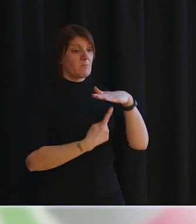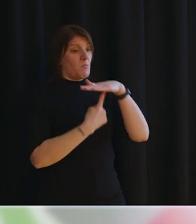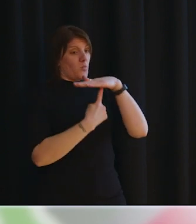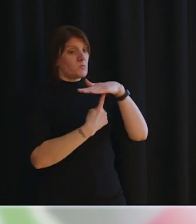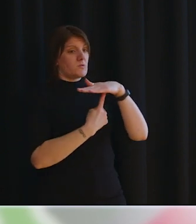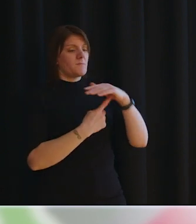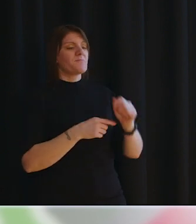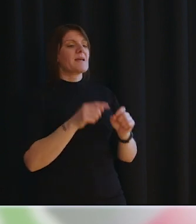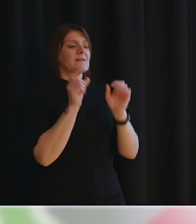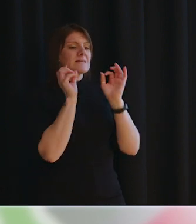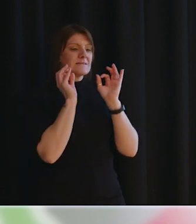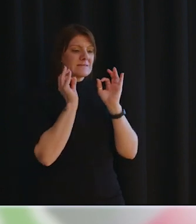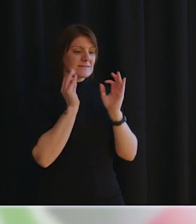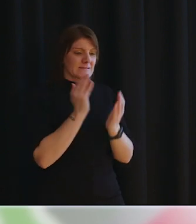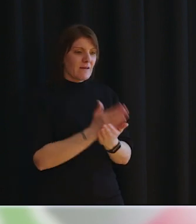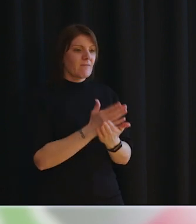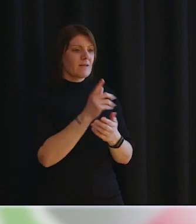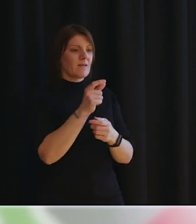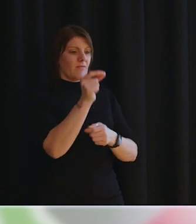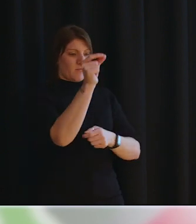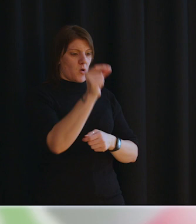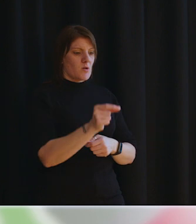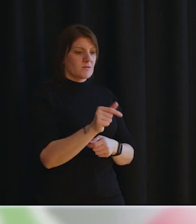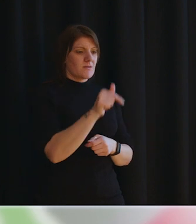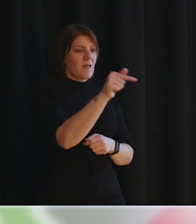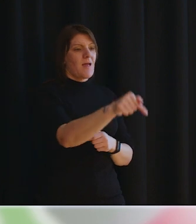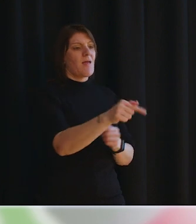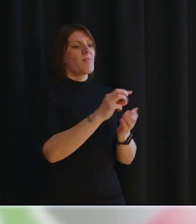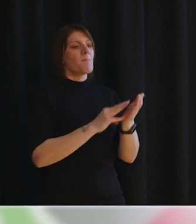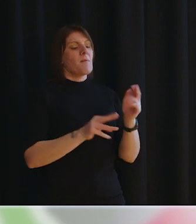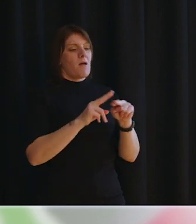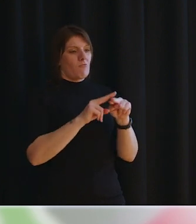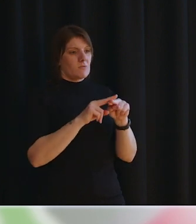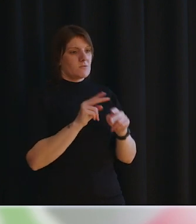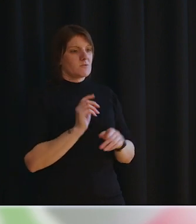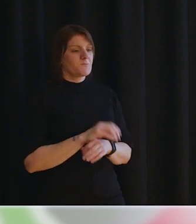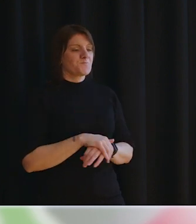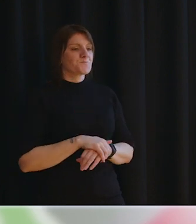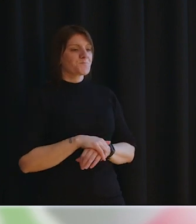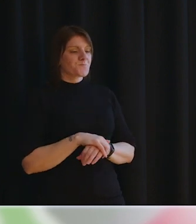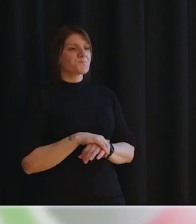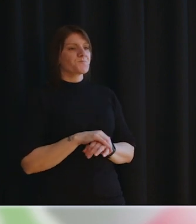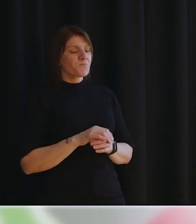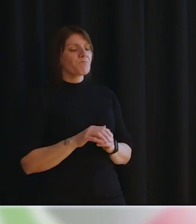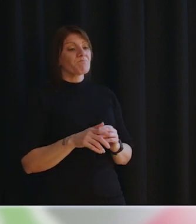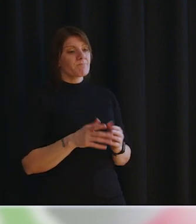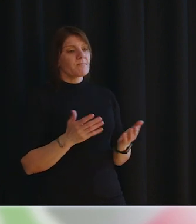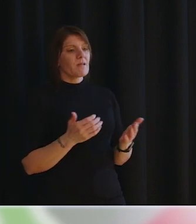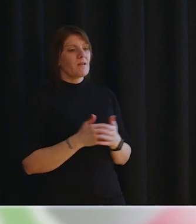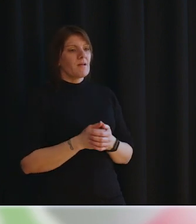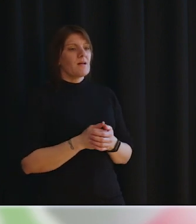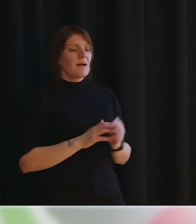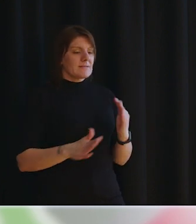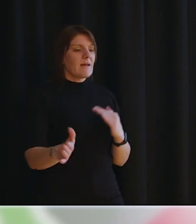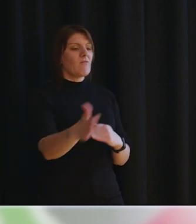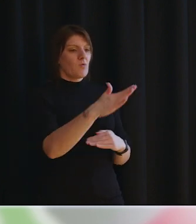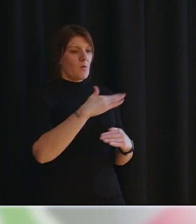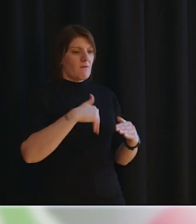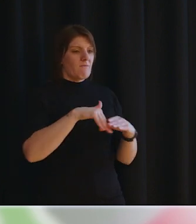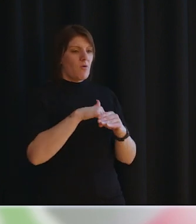individual and the parents at the very, very least. And then ideally everyone involved in that person's